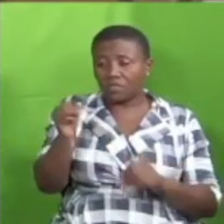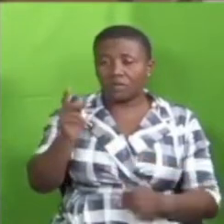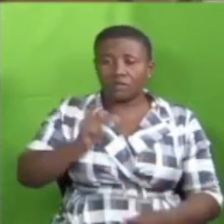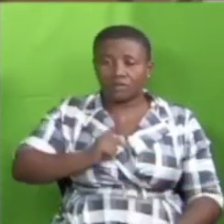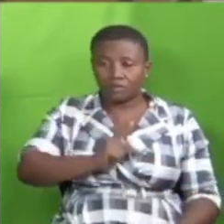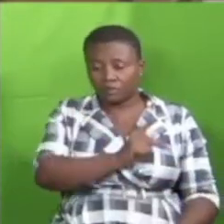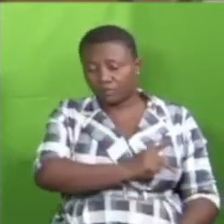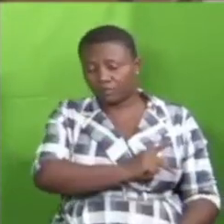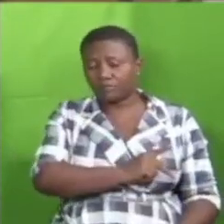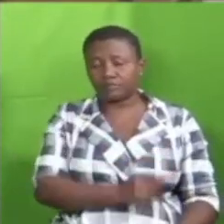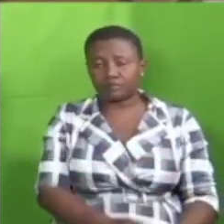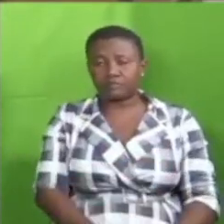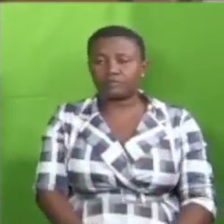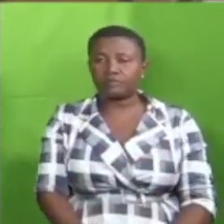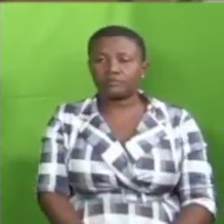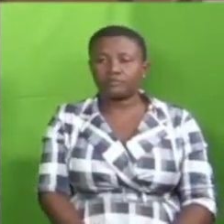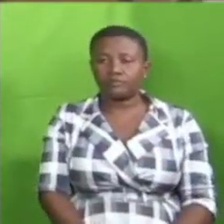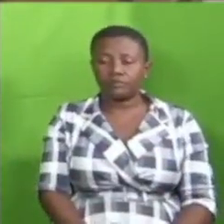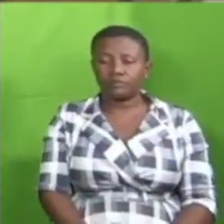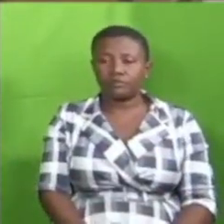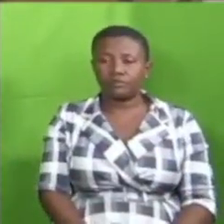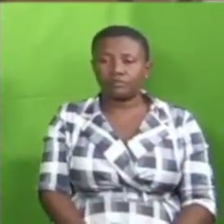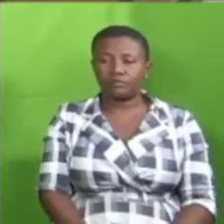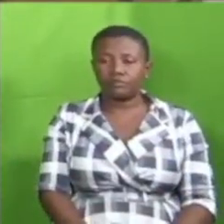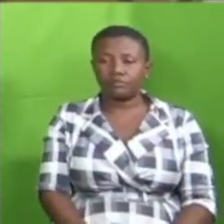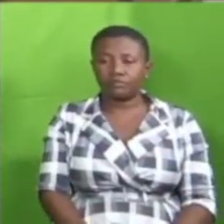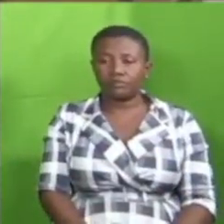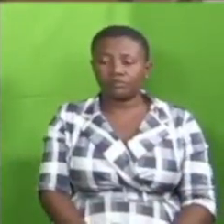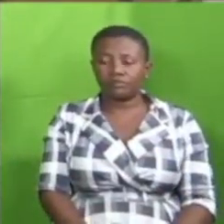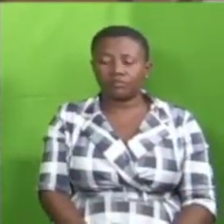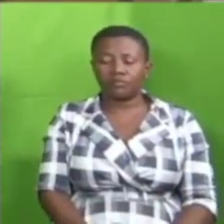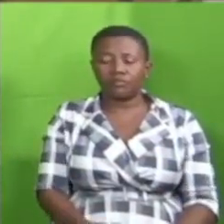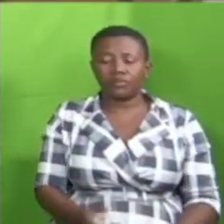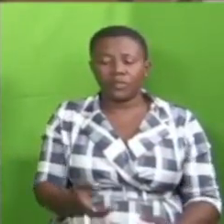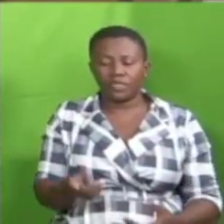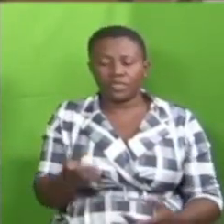he left the 7th Parliament. He battled